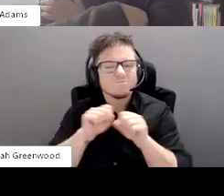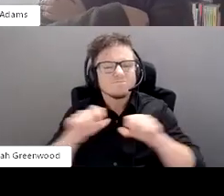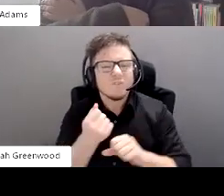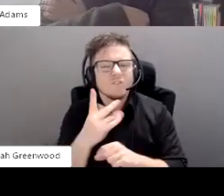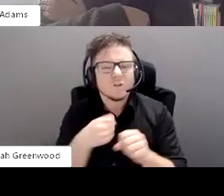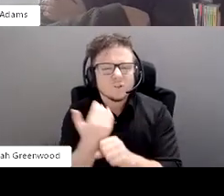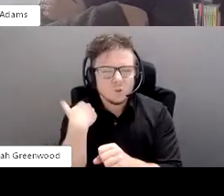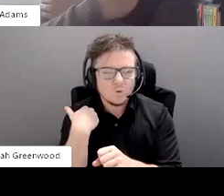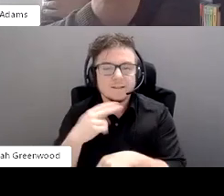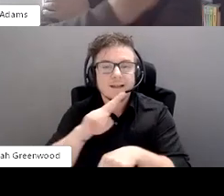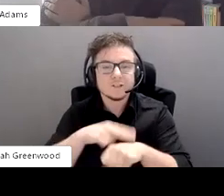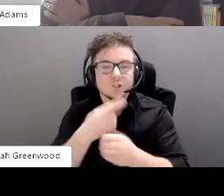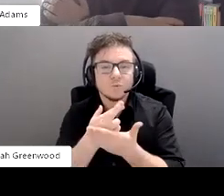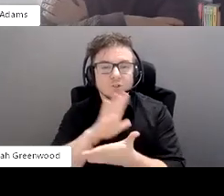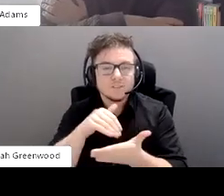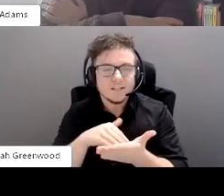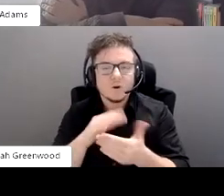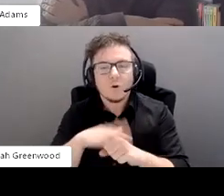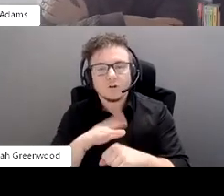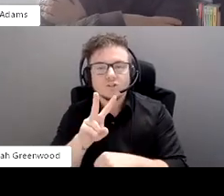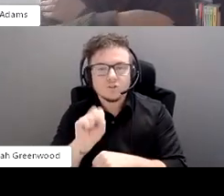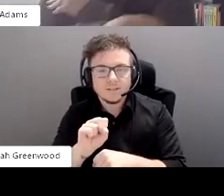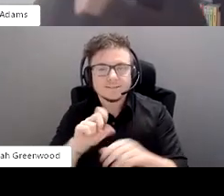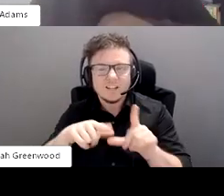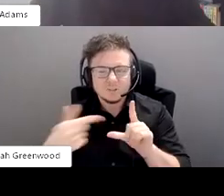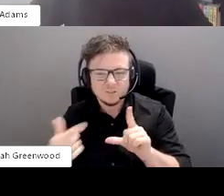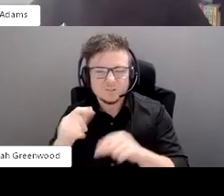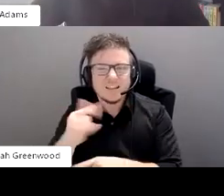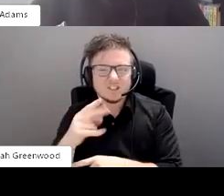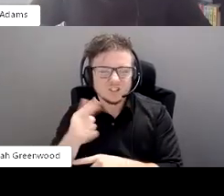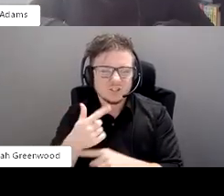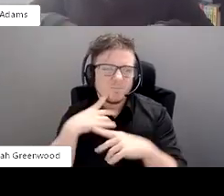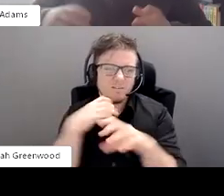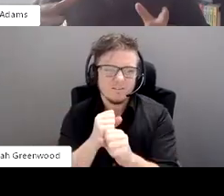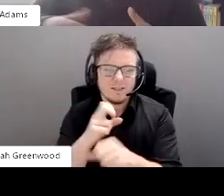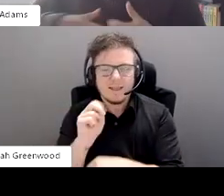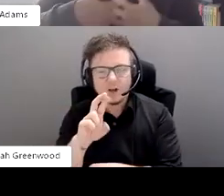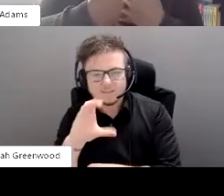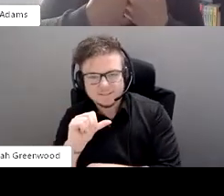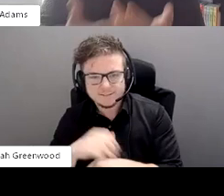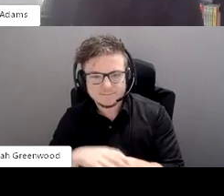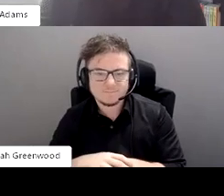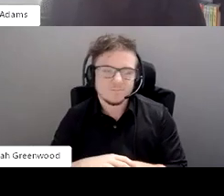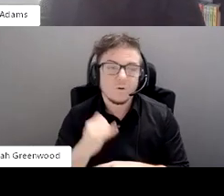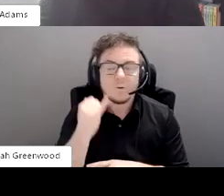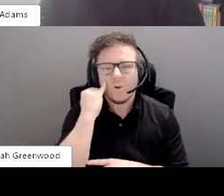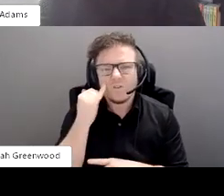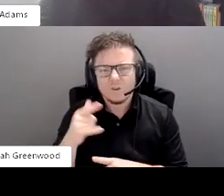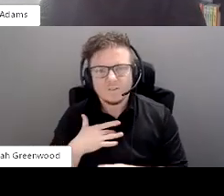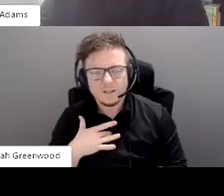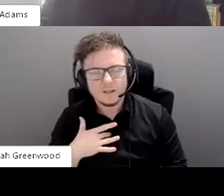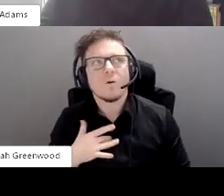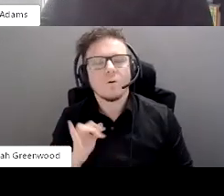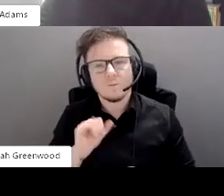LGBTI Aging, or as we call internally, the NRCA. So if you're thinking, oh, Egale's resources